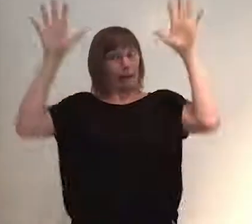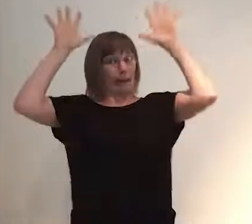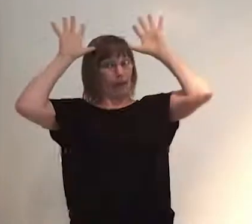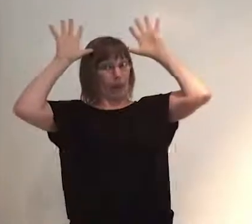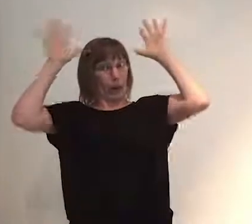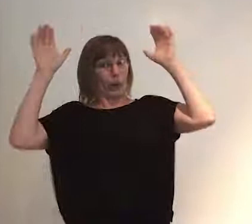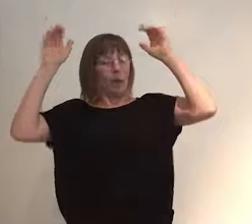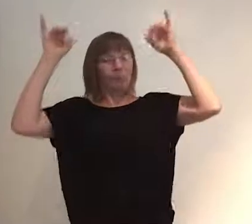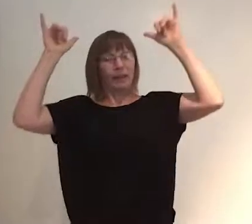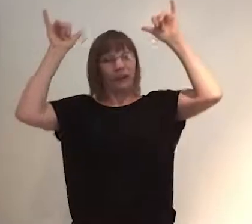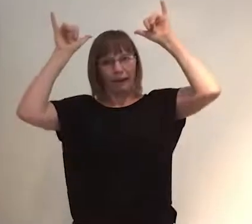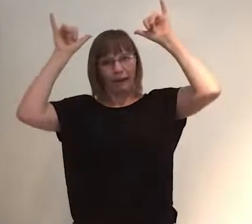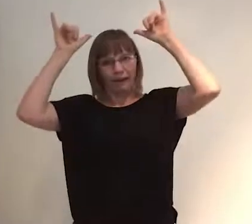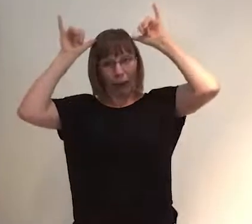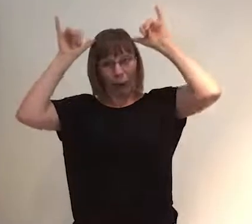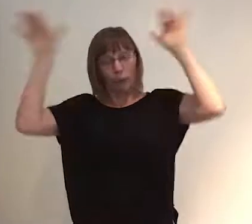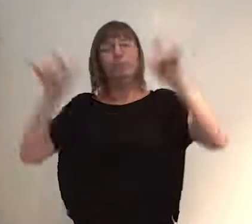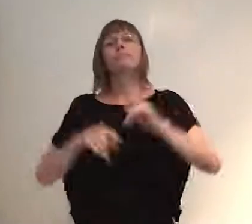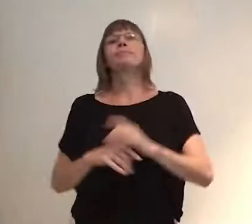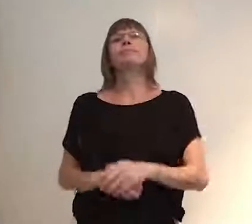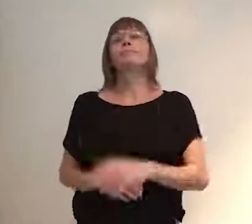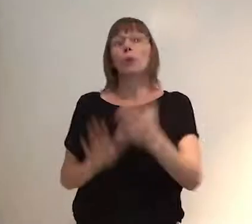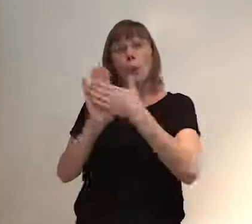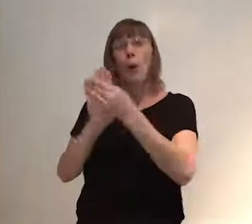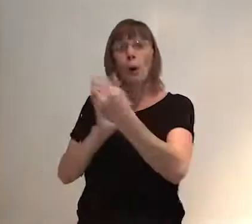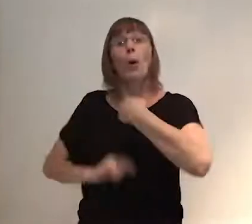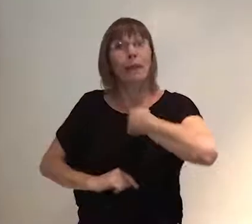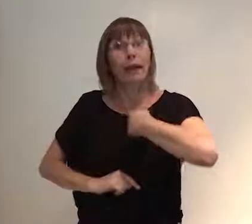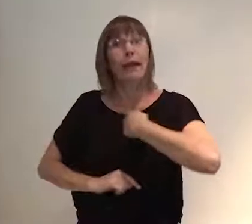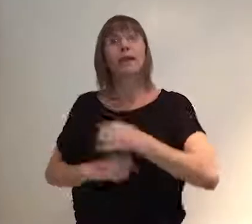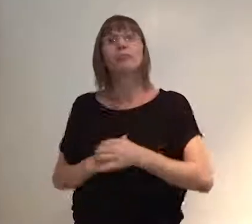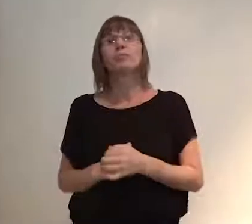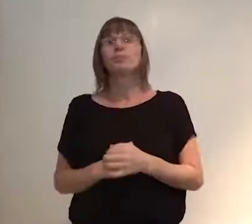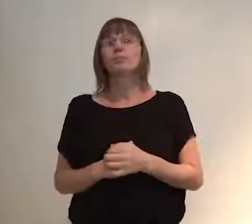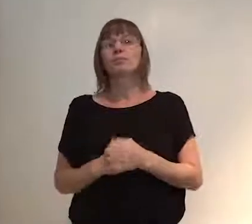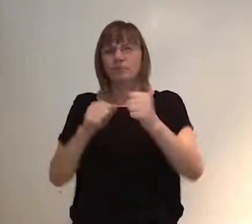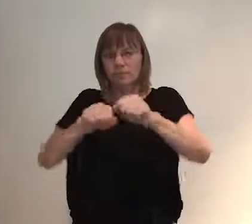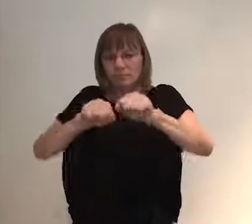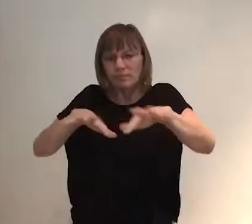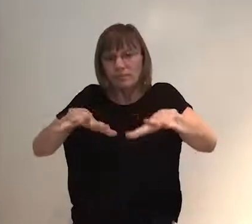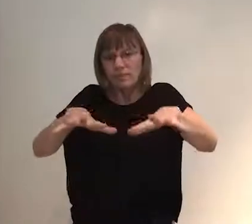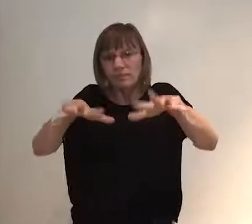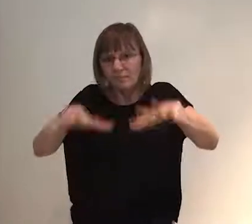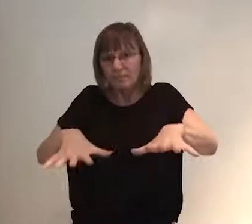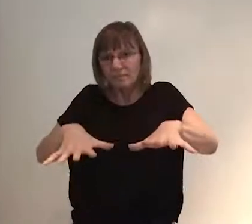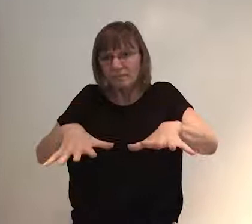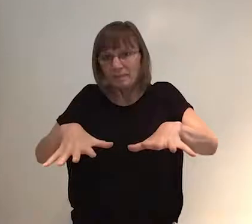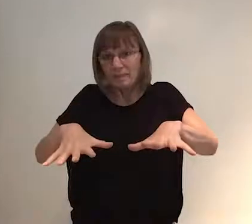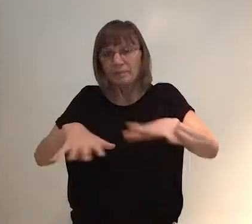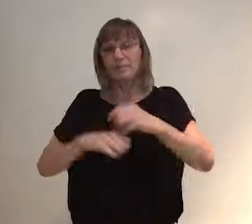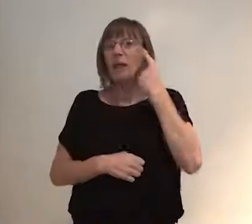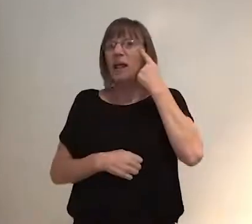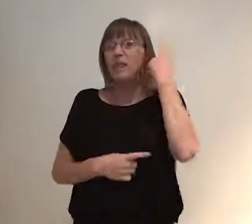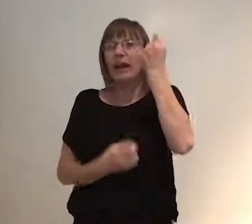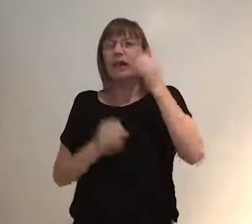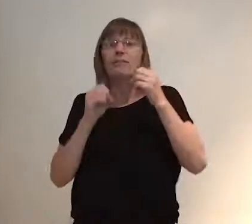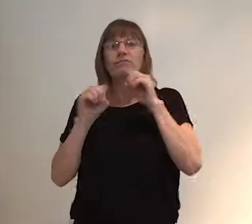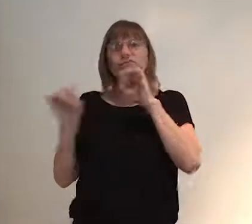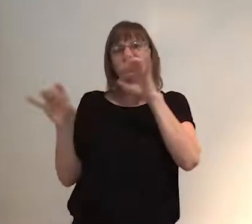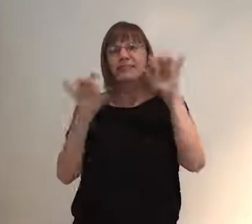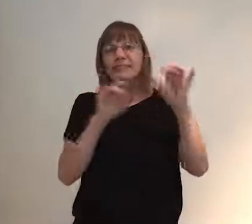cat. So we come over onto our hands and knees, spread those fingers nice and wide. Think